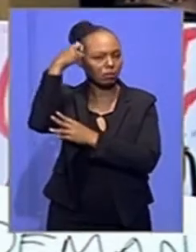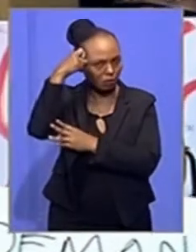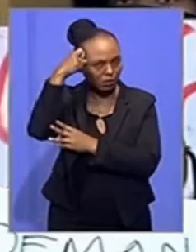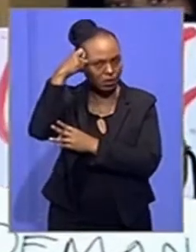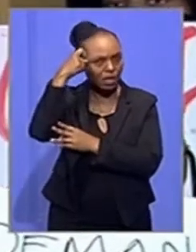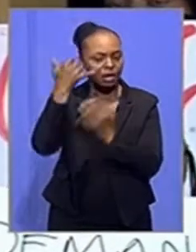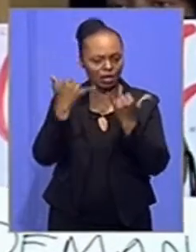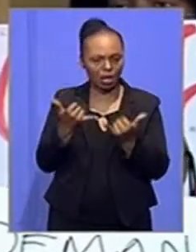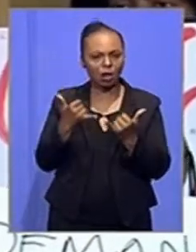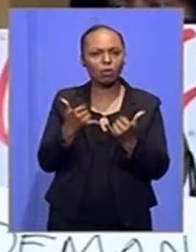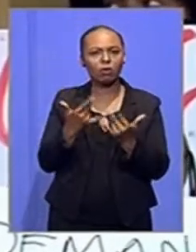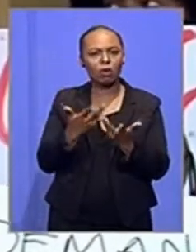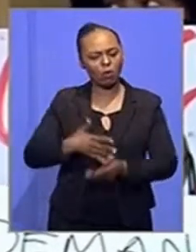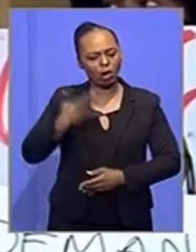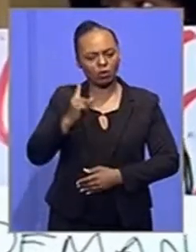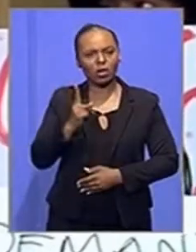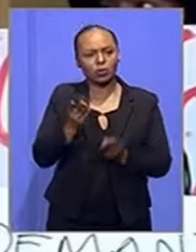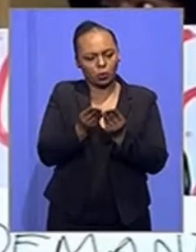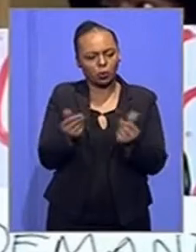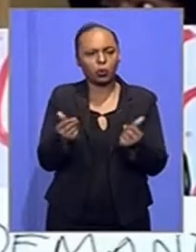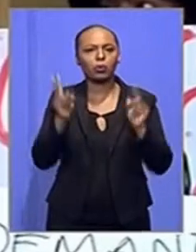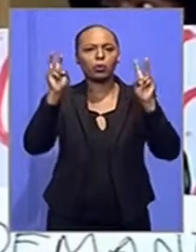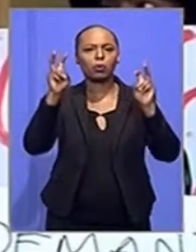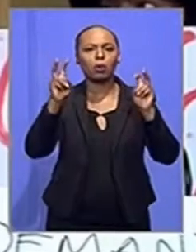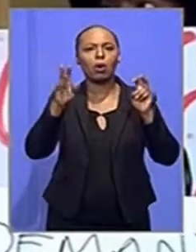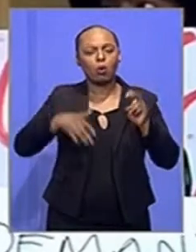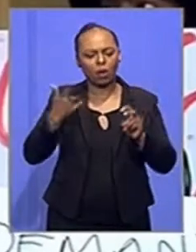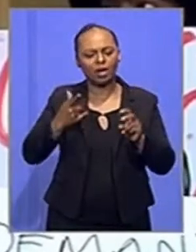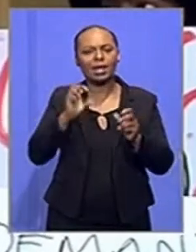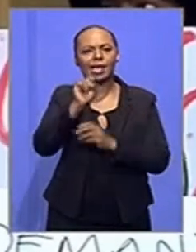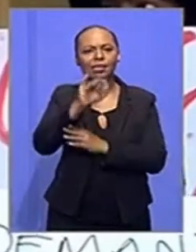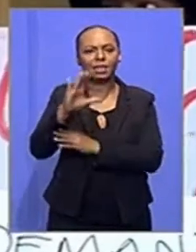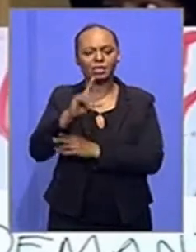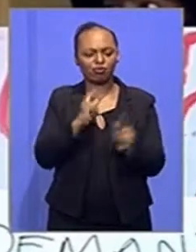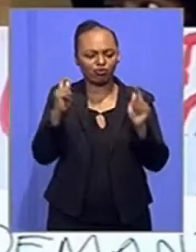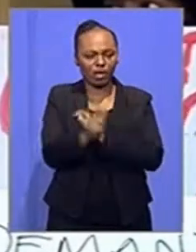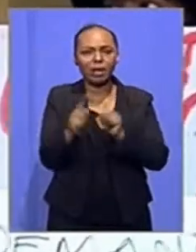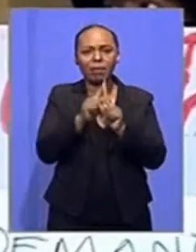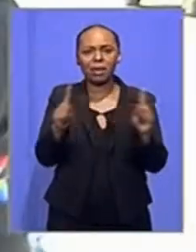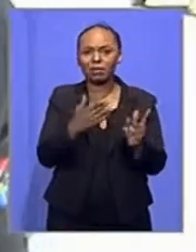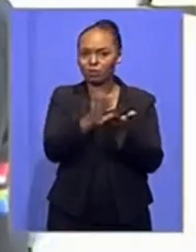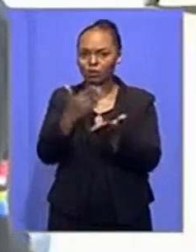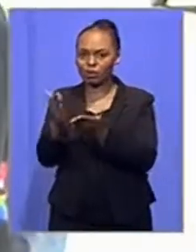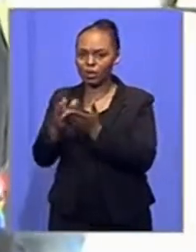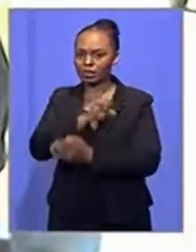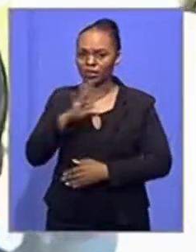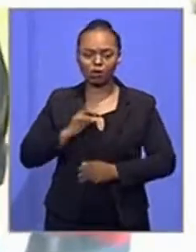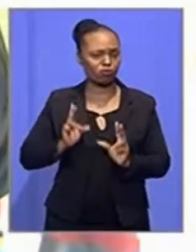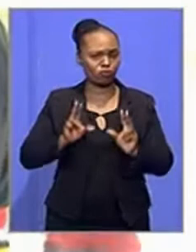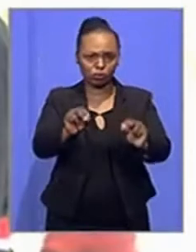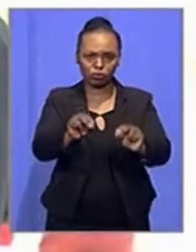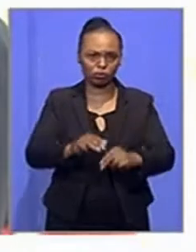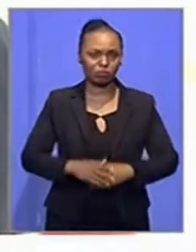We want to turn things around at SABC, but not at the expense of workers. While our